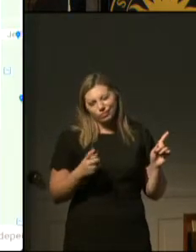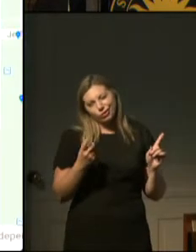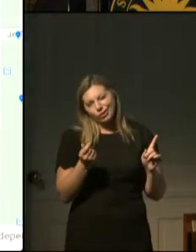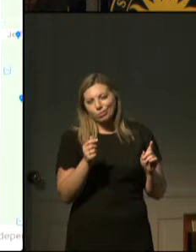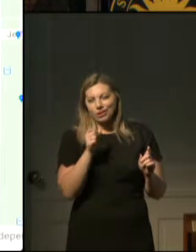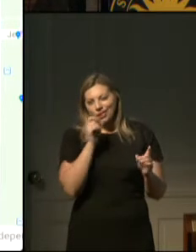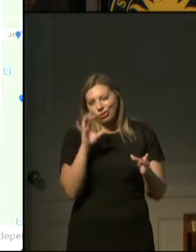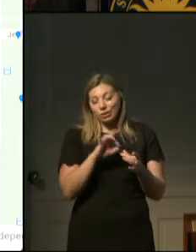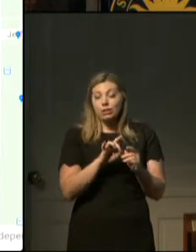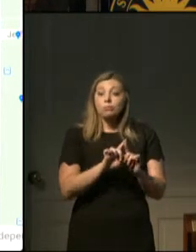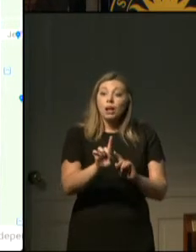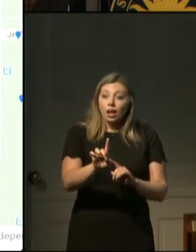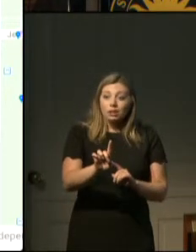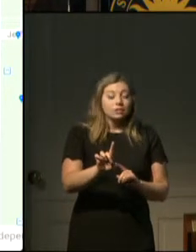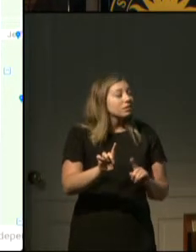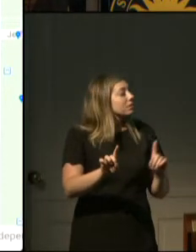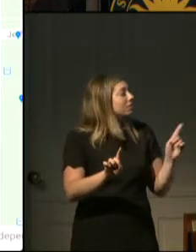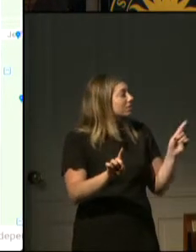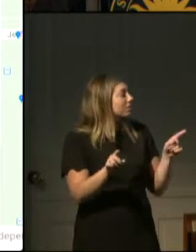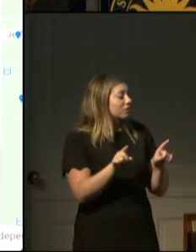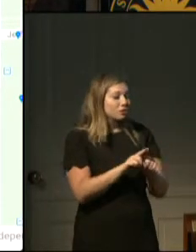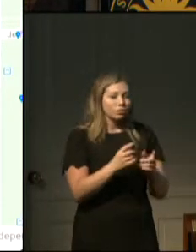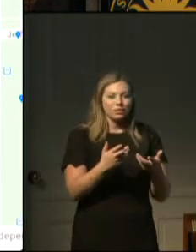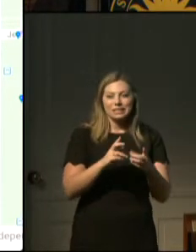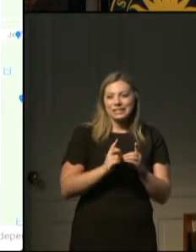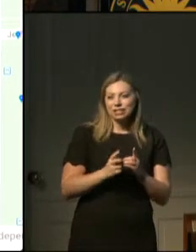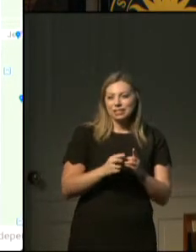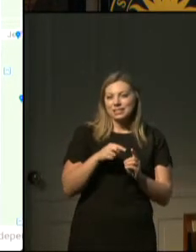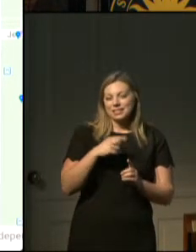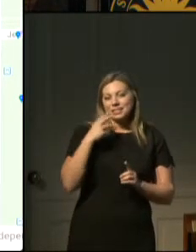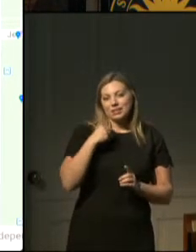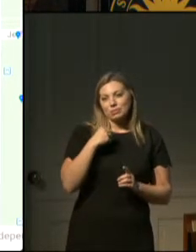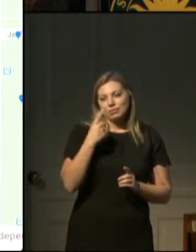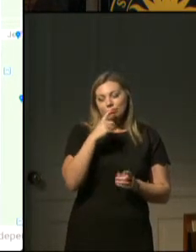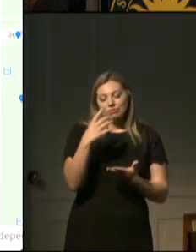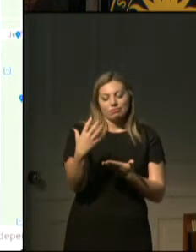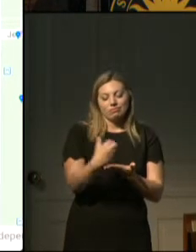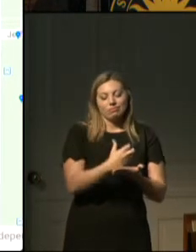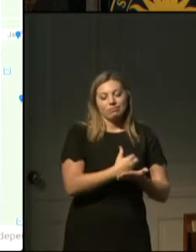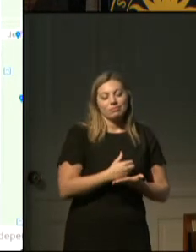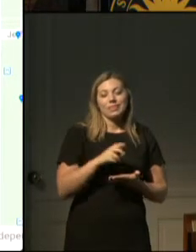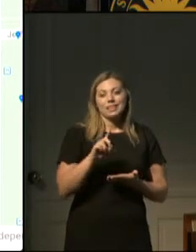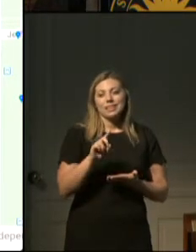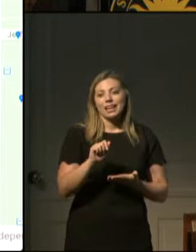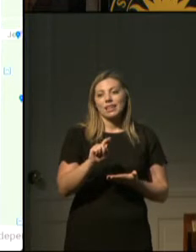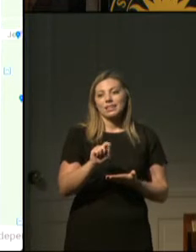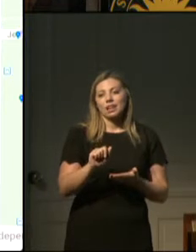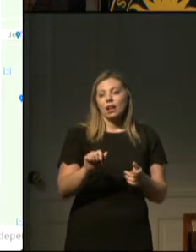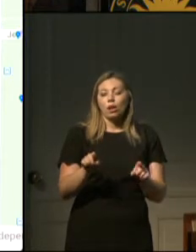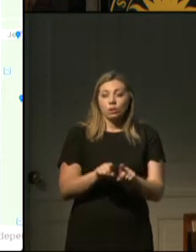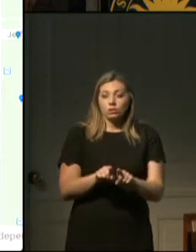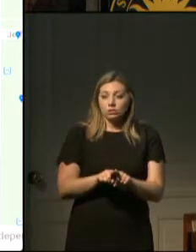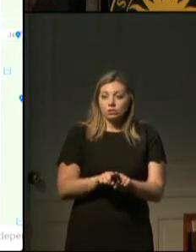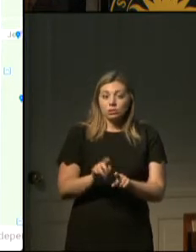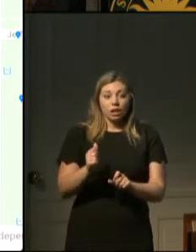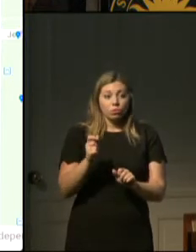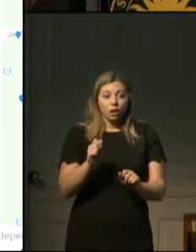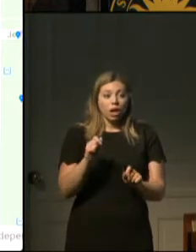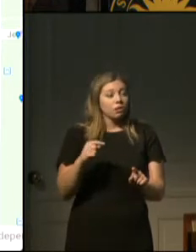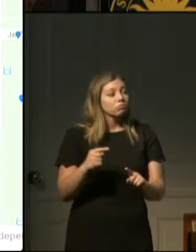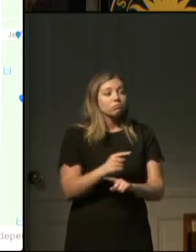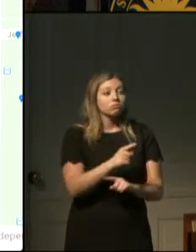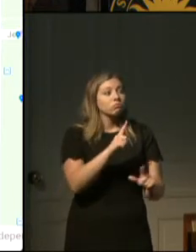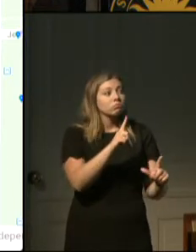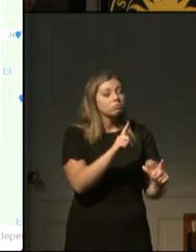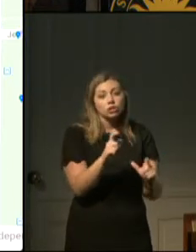unrelated, but we've also digitized the experience of collecting data as well, right? So anyone can go out and take a